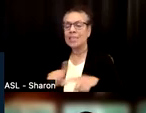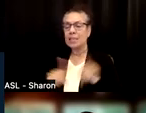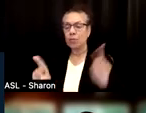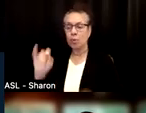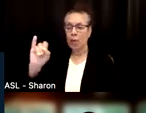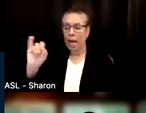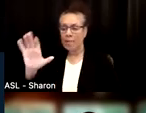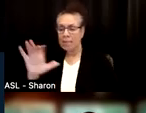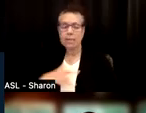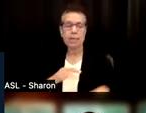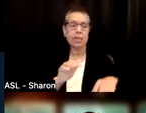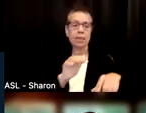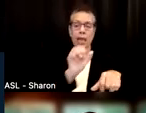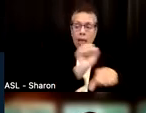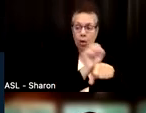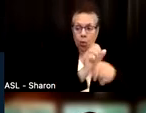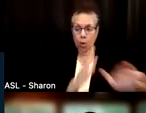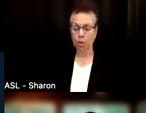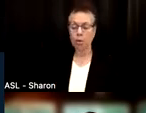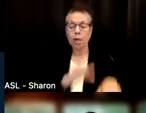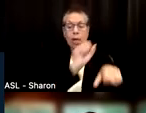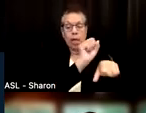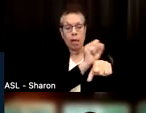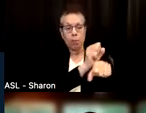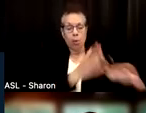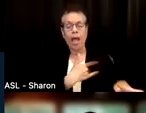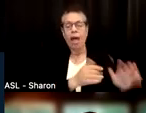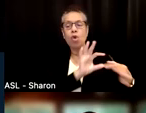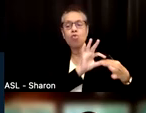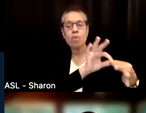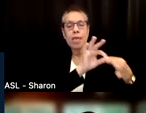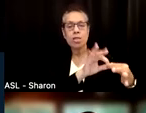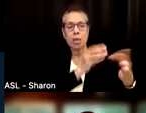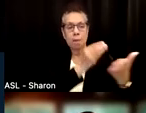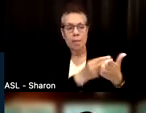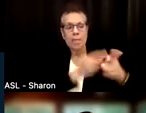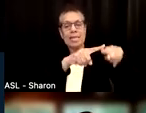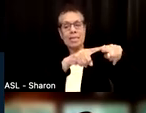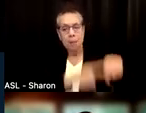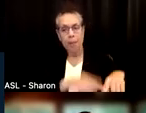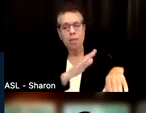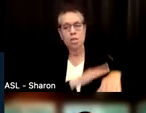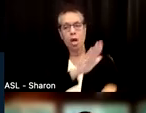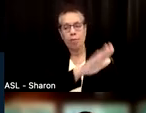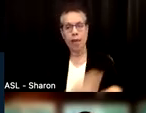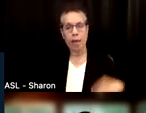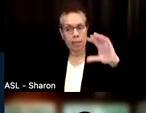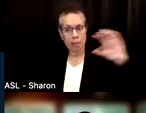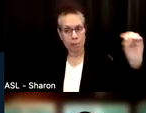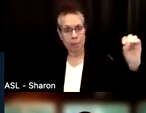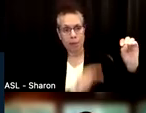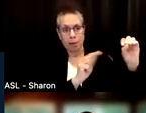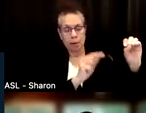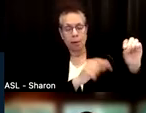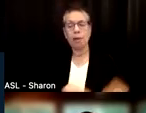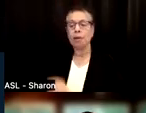is that an employee has an employment relationship, is economically dependent on the employer,